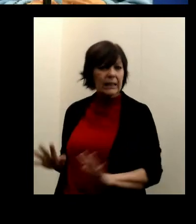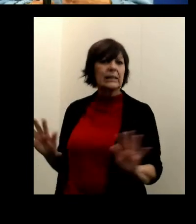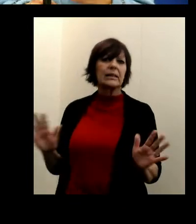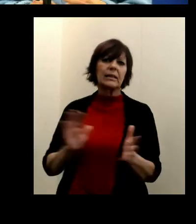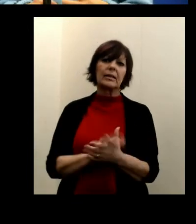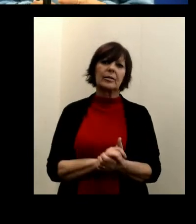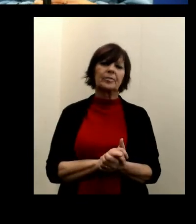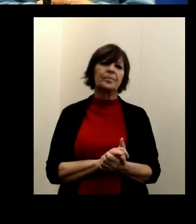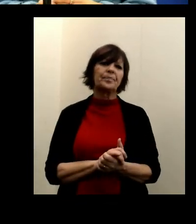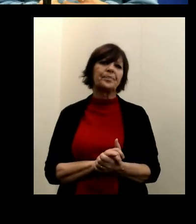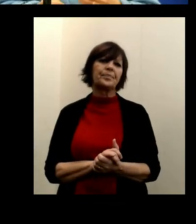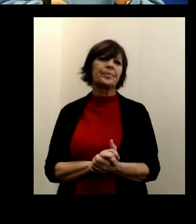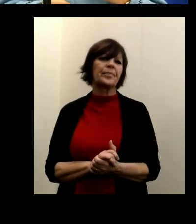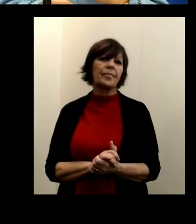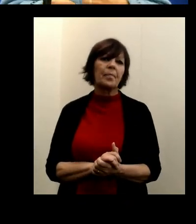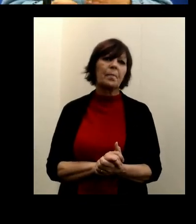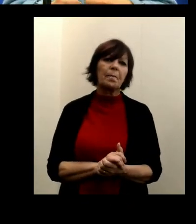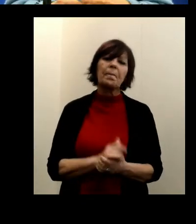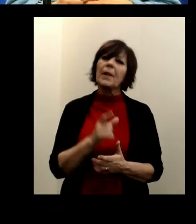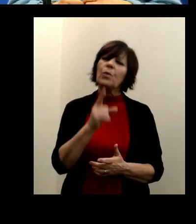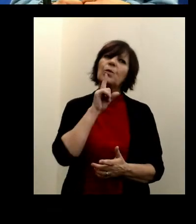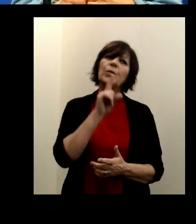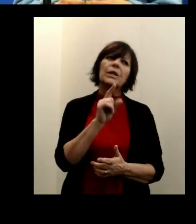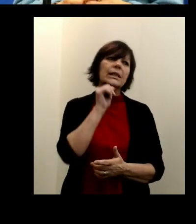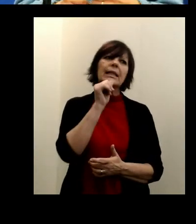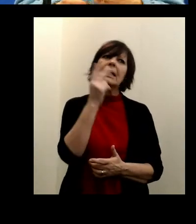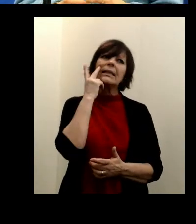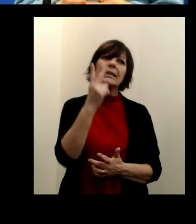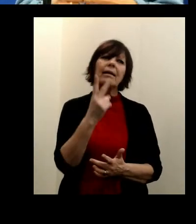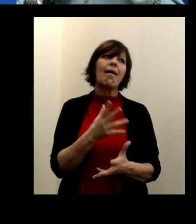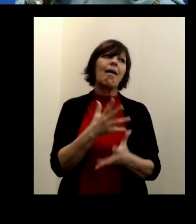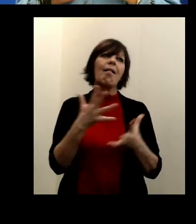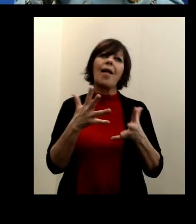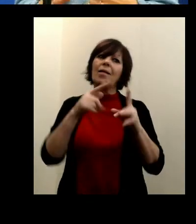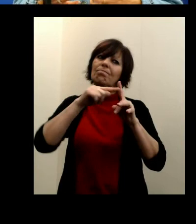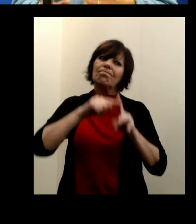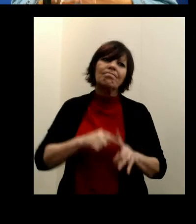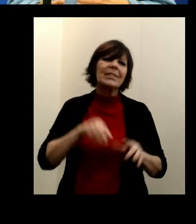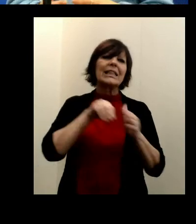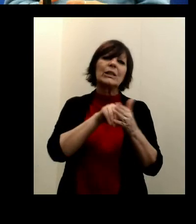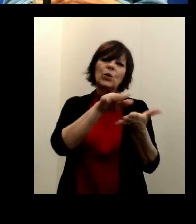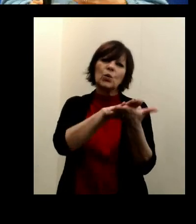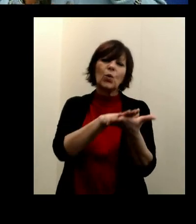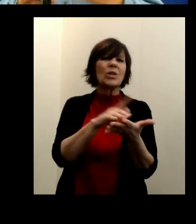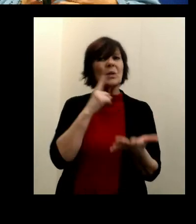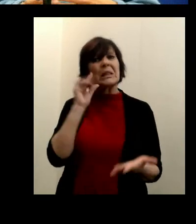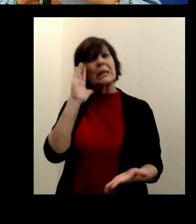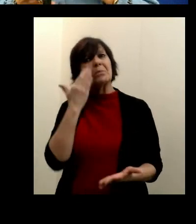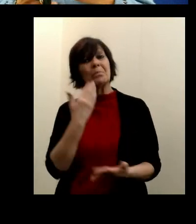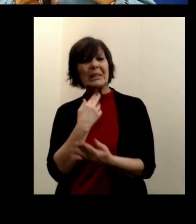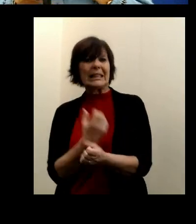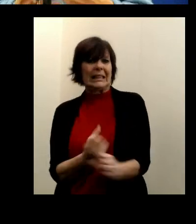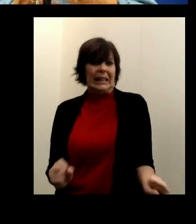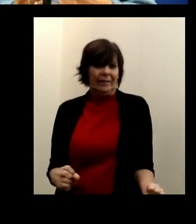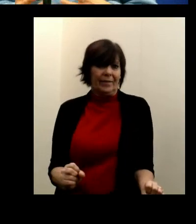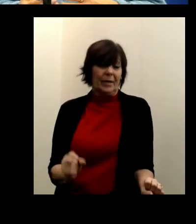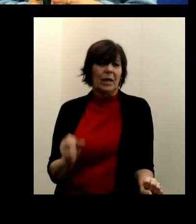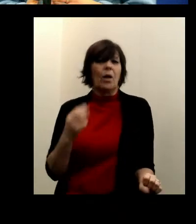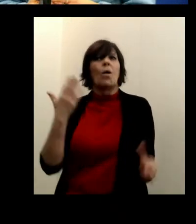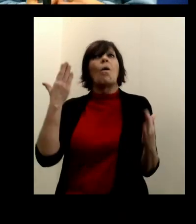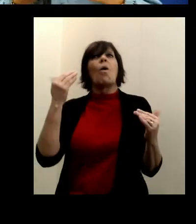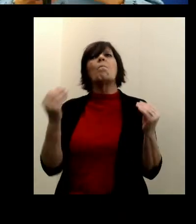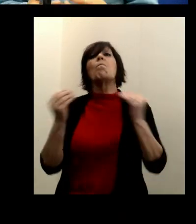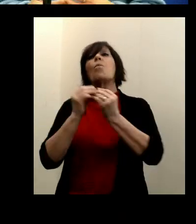and or a test, and we're really not seeing transmission in the school. So schools are a safe place, and we hope we can work with more